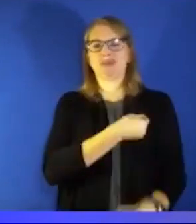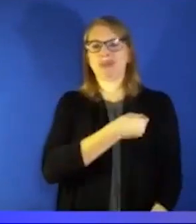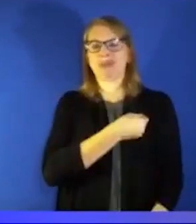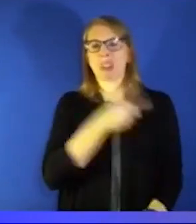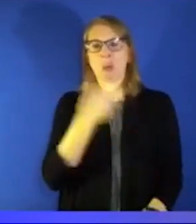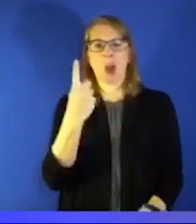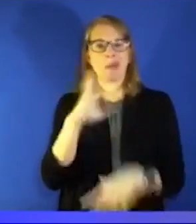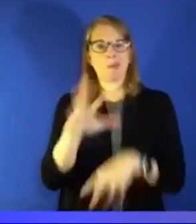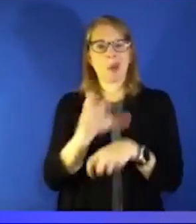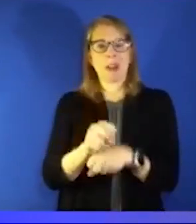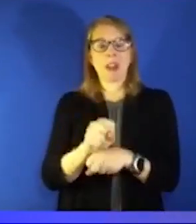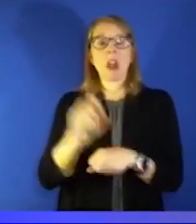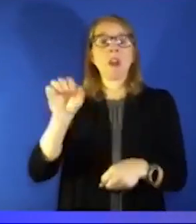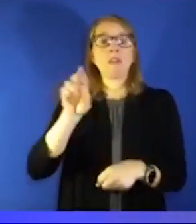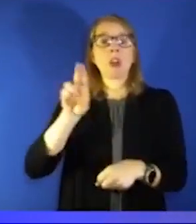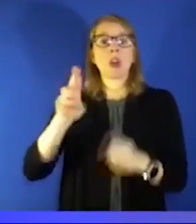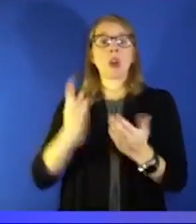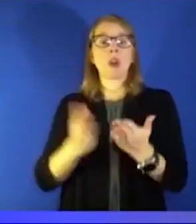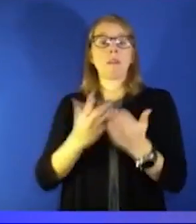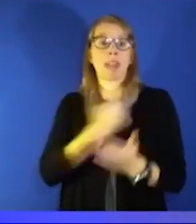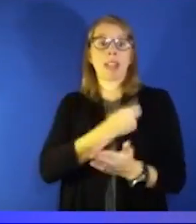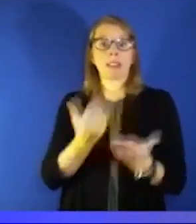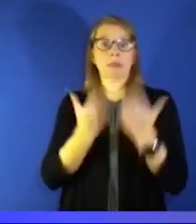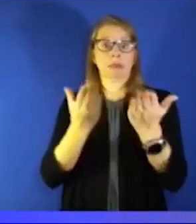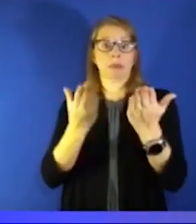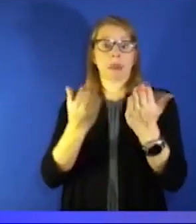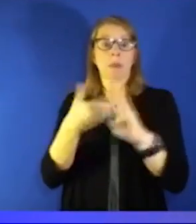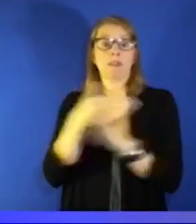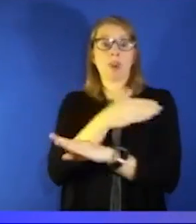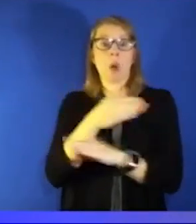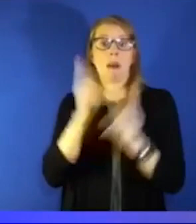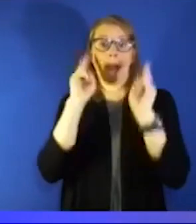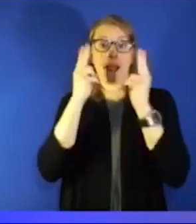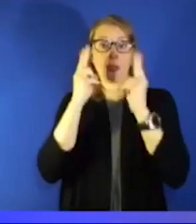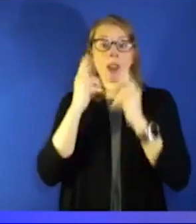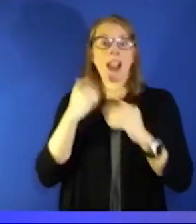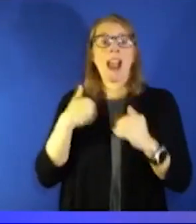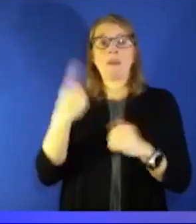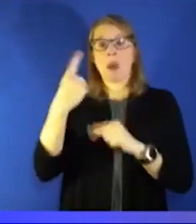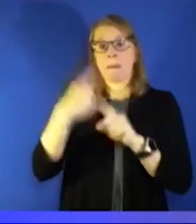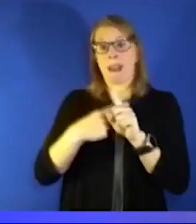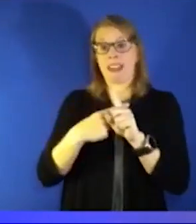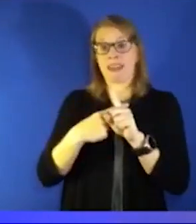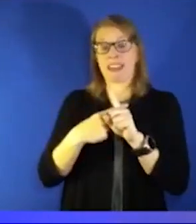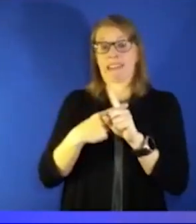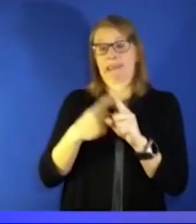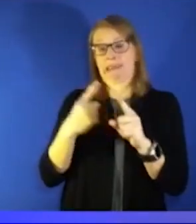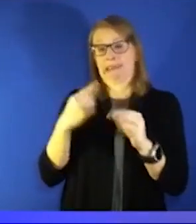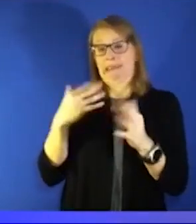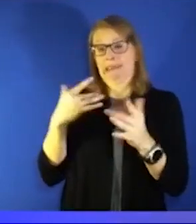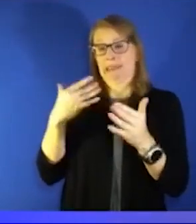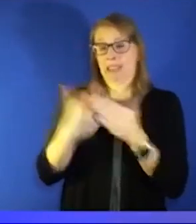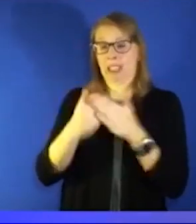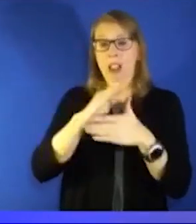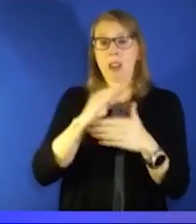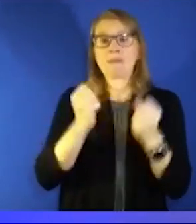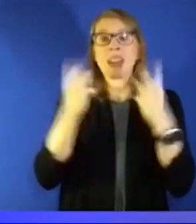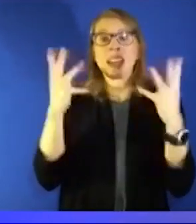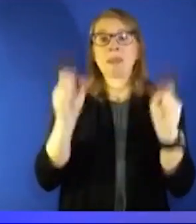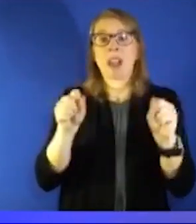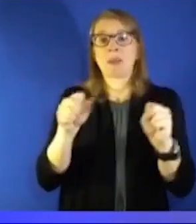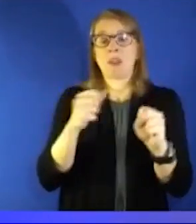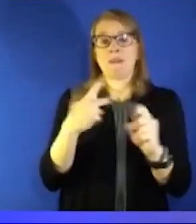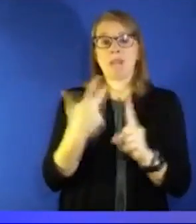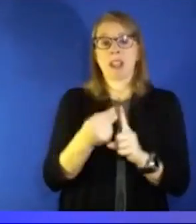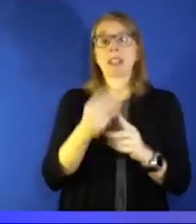recommendation is to get it before Halloween. So we've got about a month here to try to get as many people vaccinated. There are some data